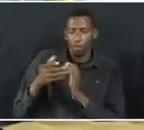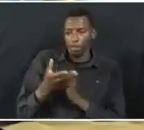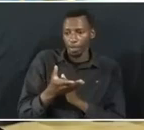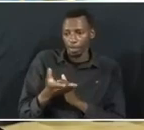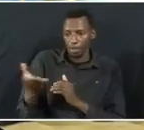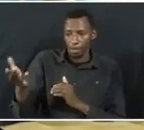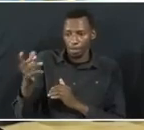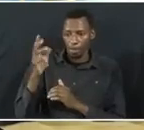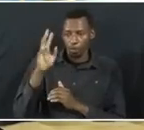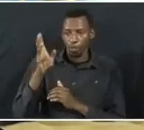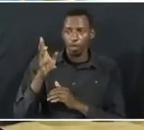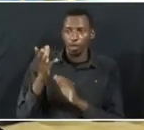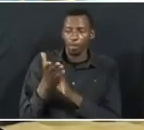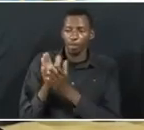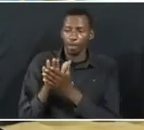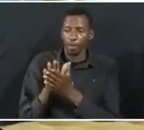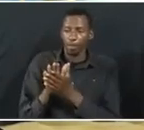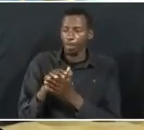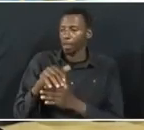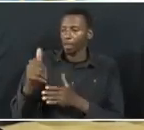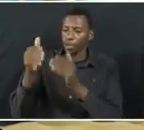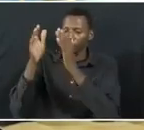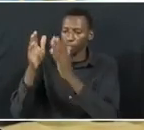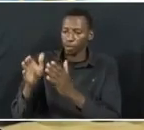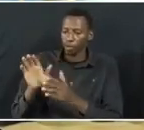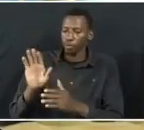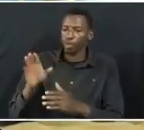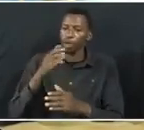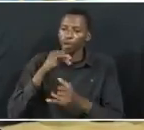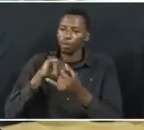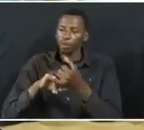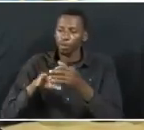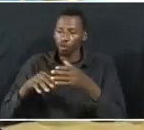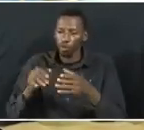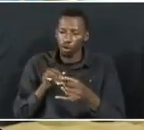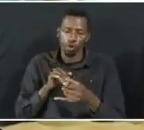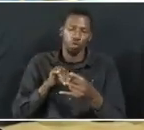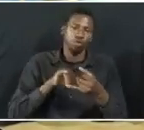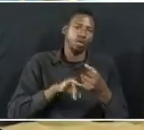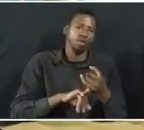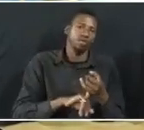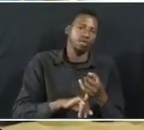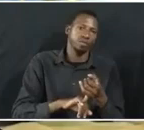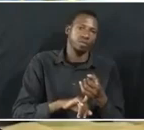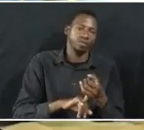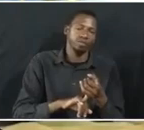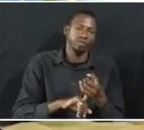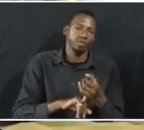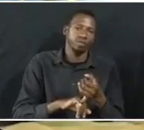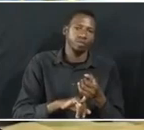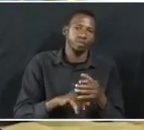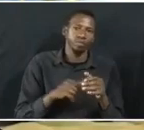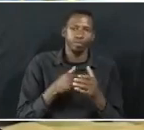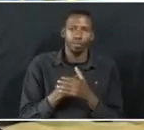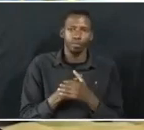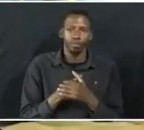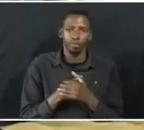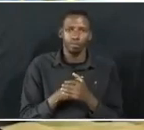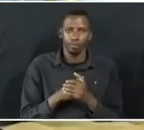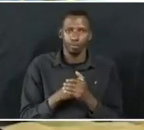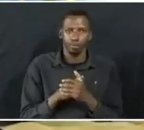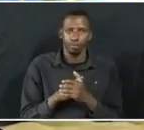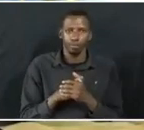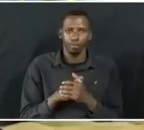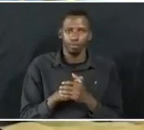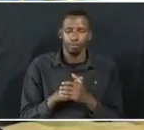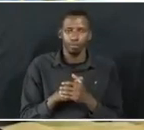become someone's spouse. They will become someone's wife. They will become someone's